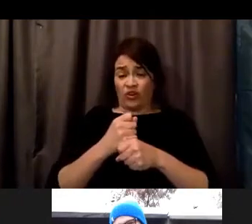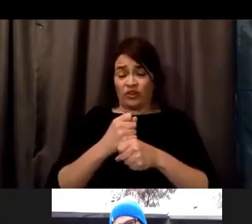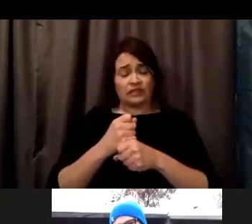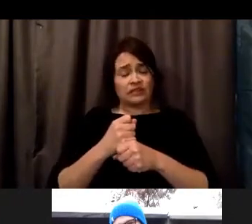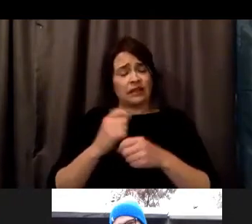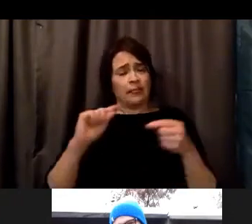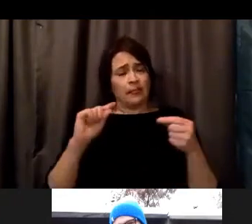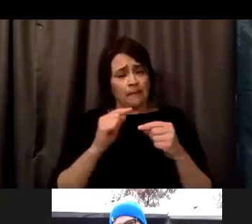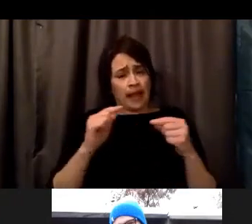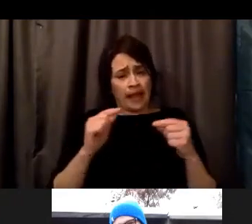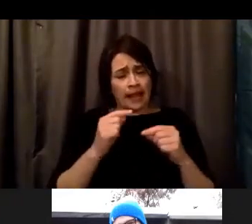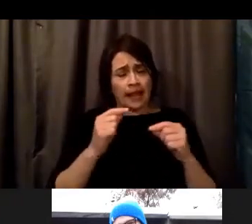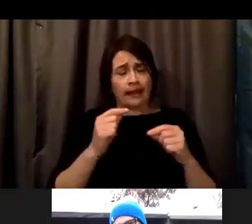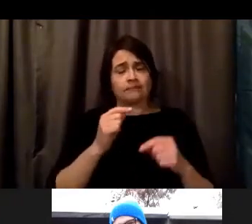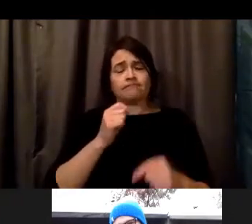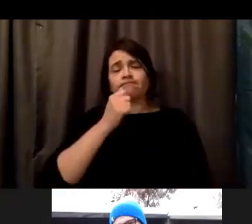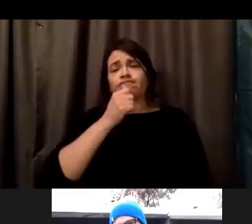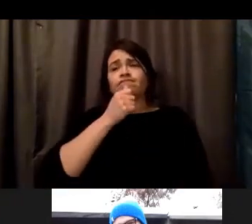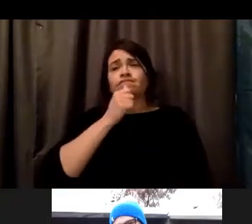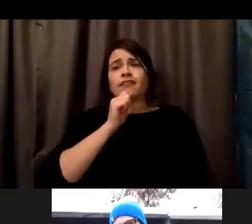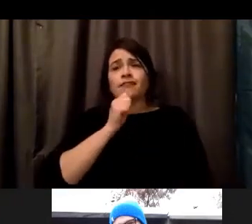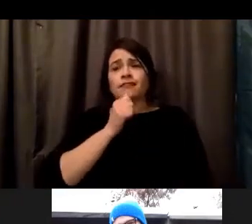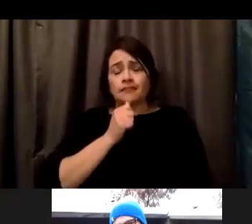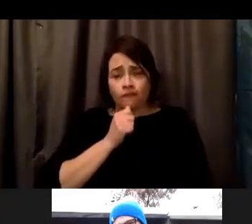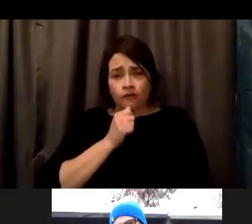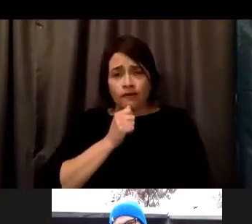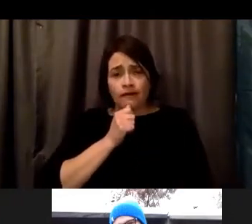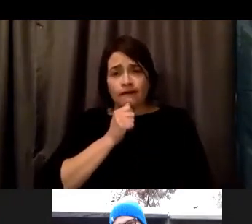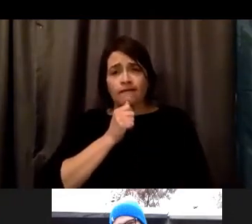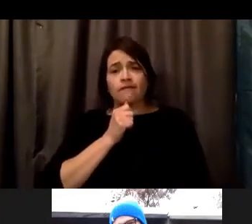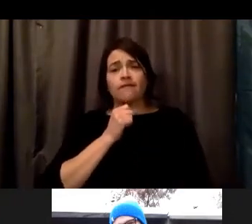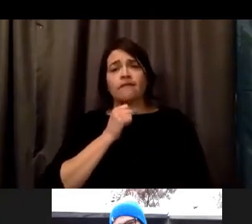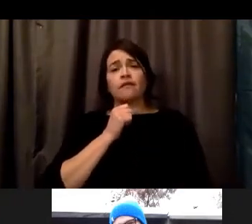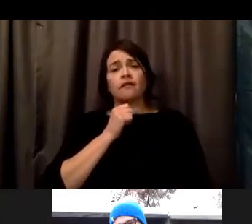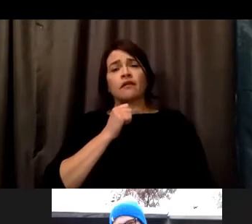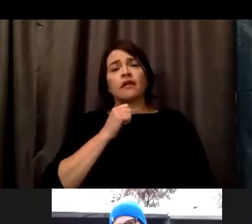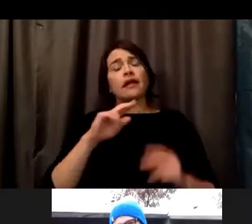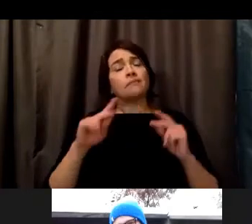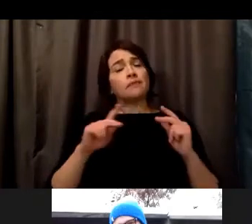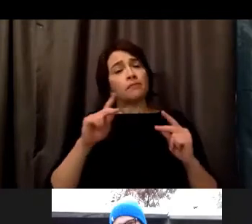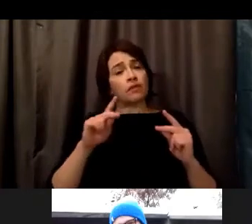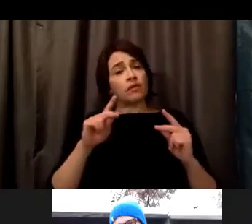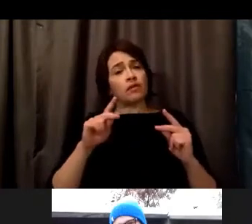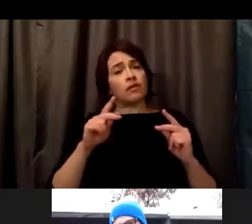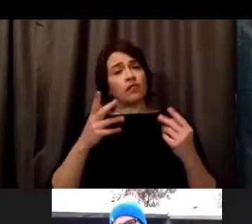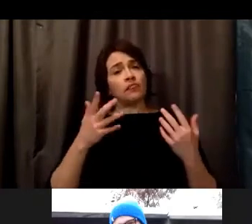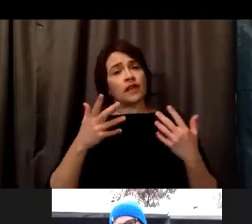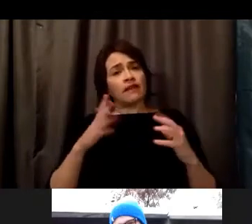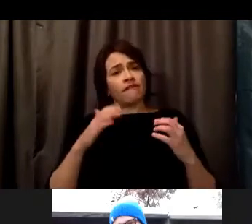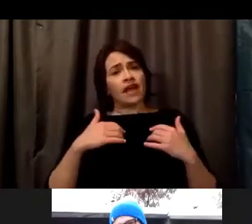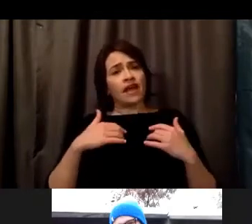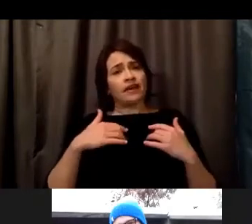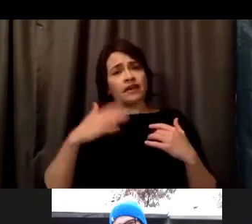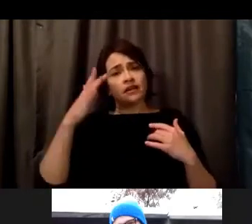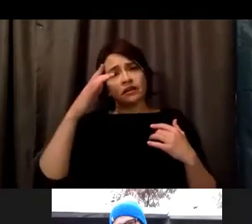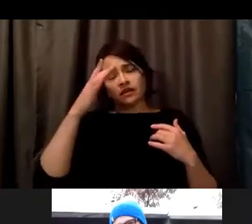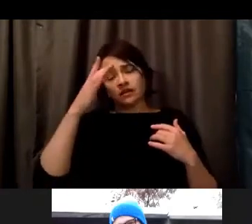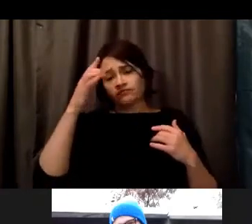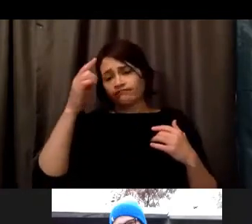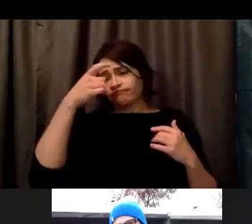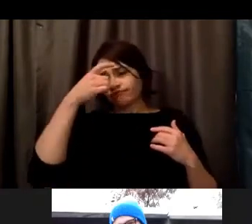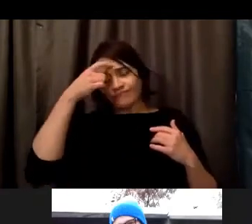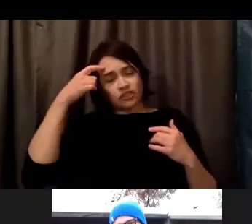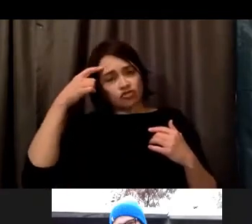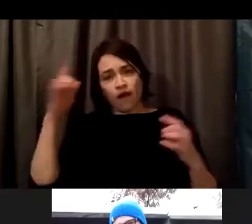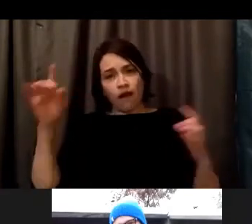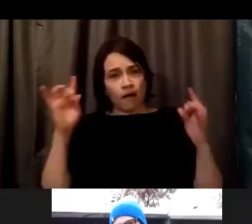people that have journeyed through traumatized moments in their lives, even as